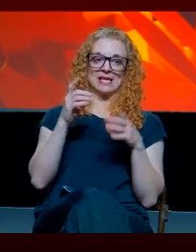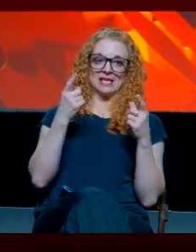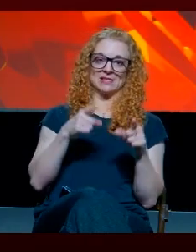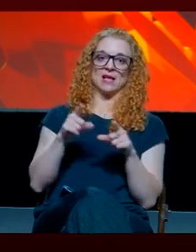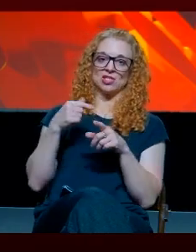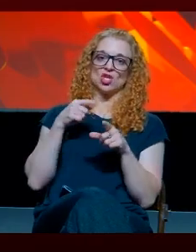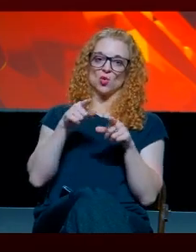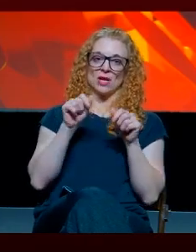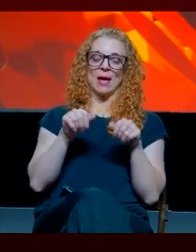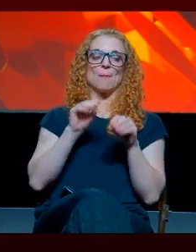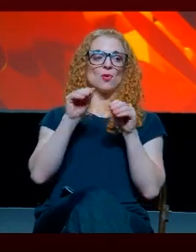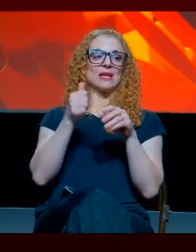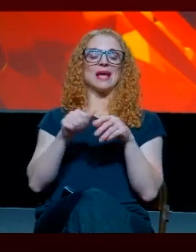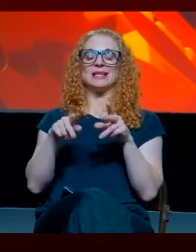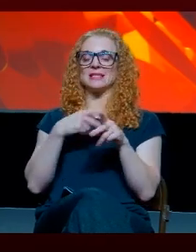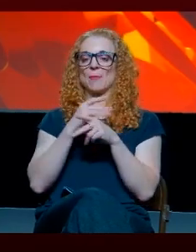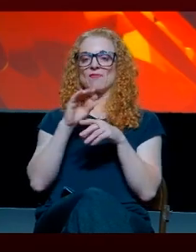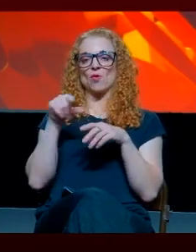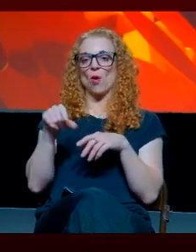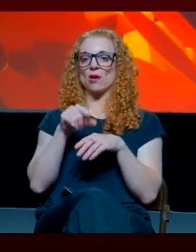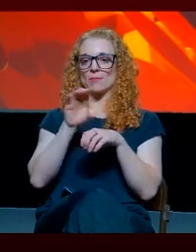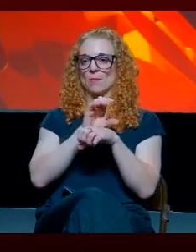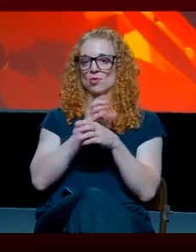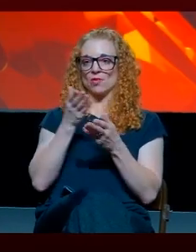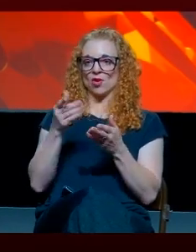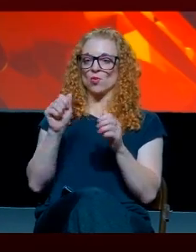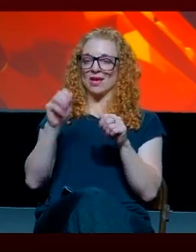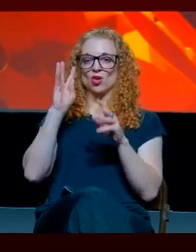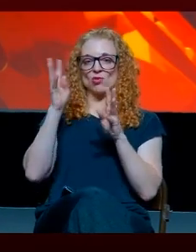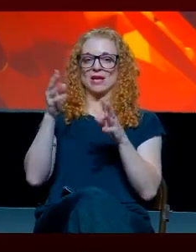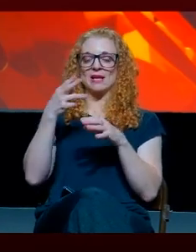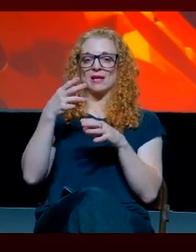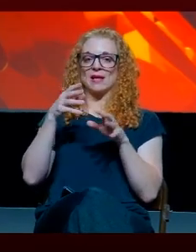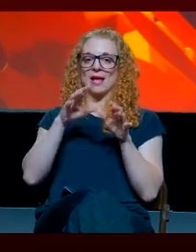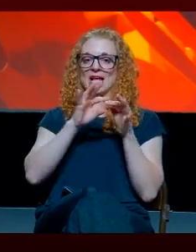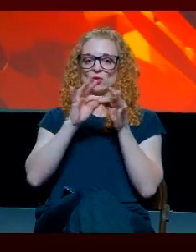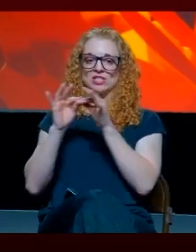You can put any type of quantum computer there. You can create heterogeneous